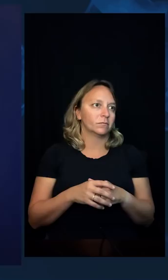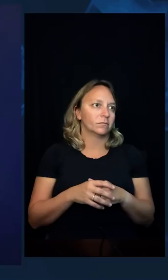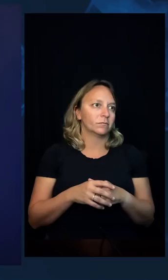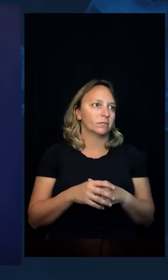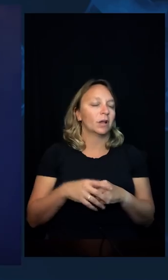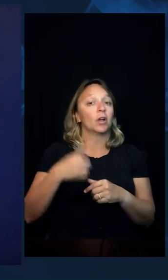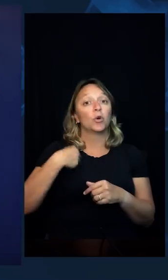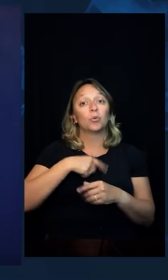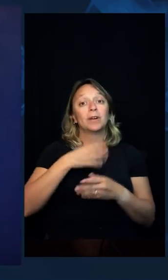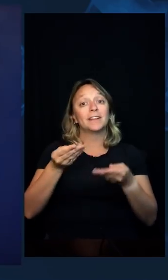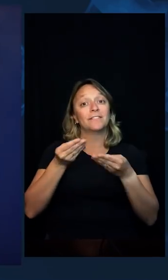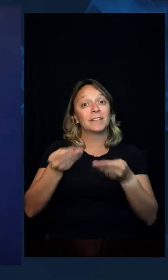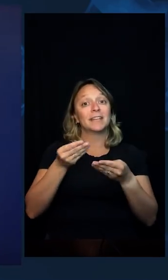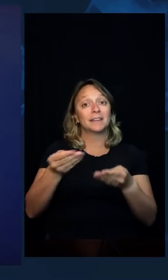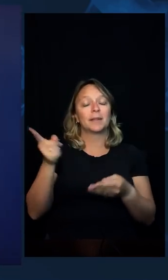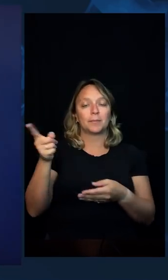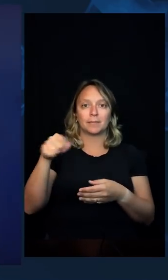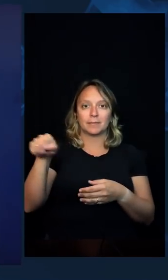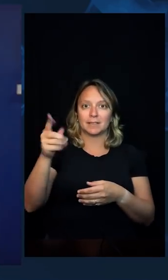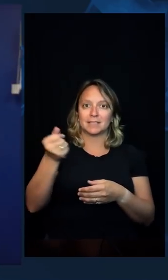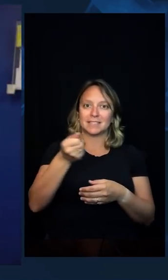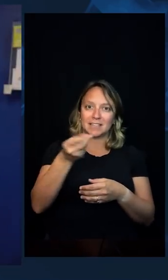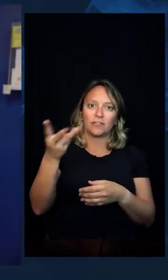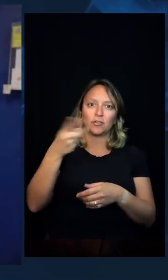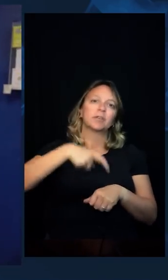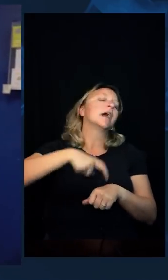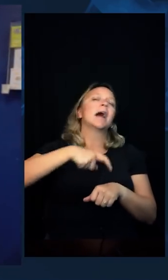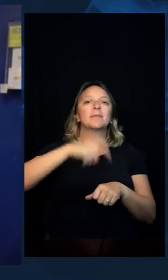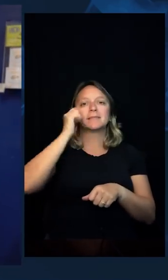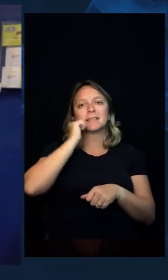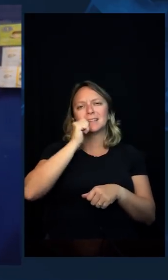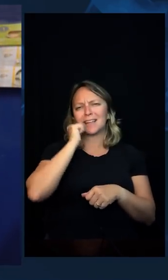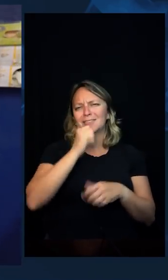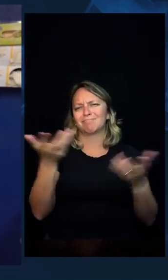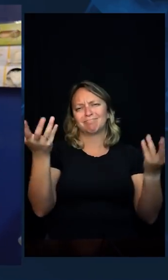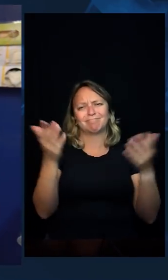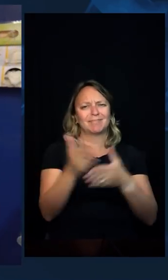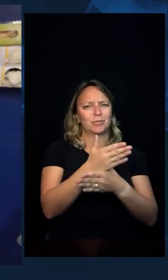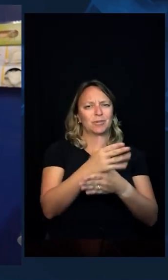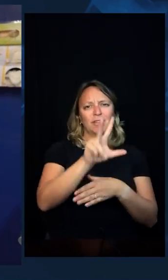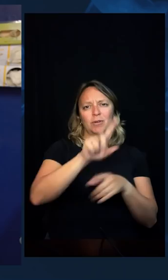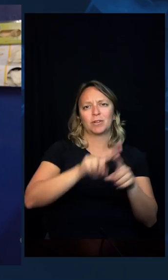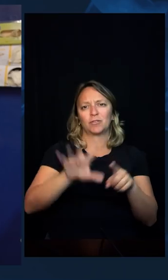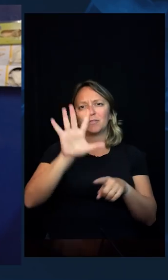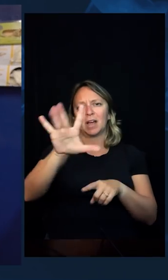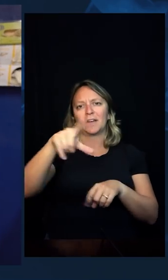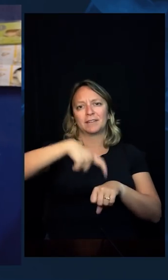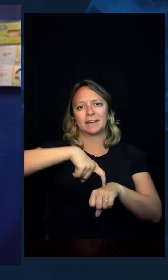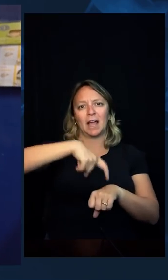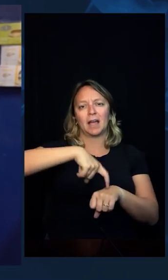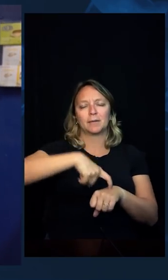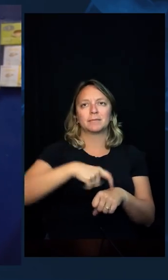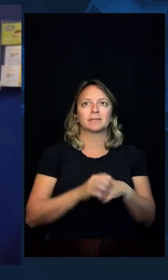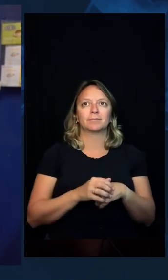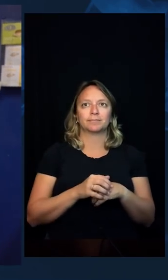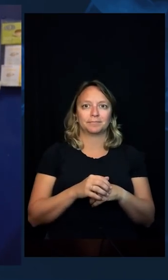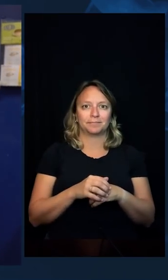We feed our harbor seal several times a day, anywhere between 3 to 5 times.